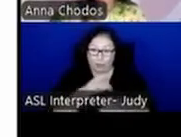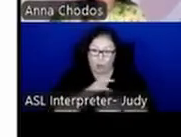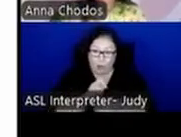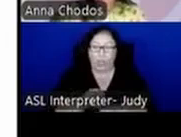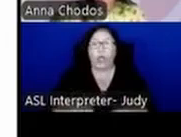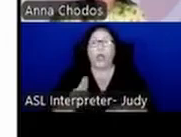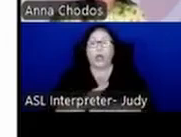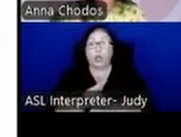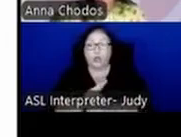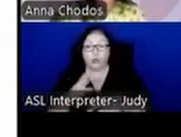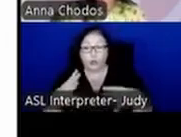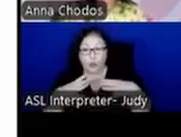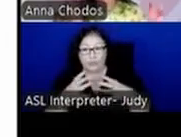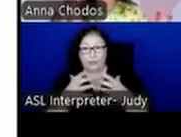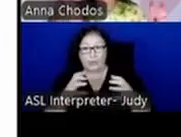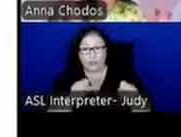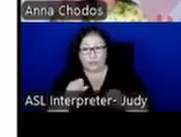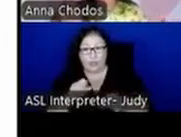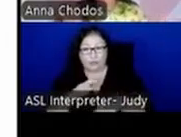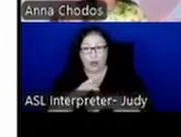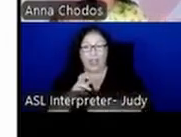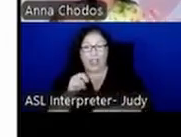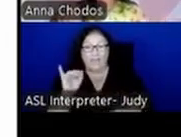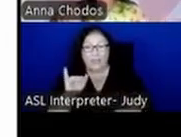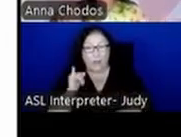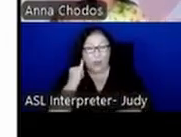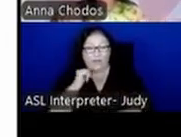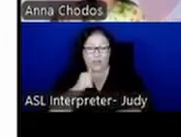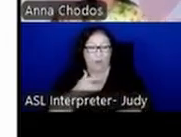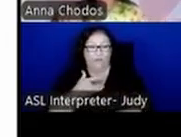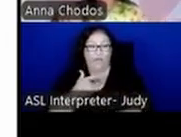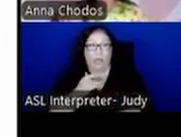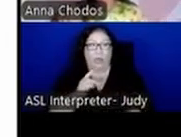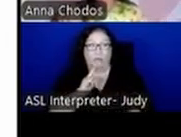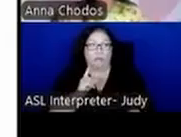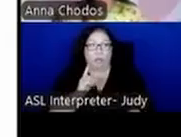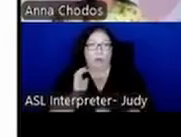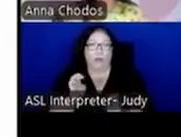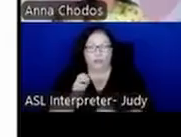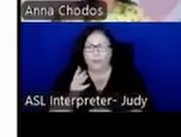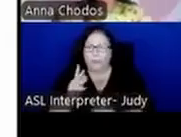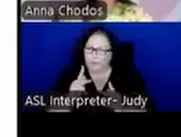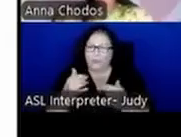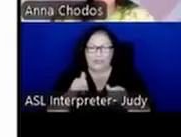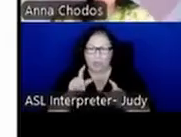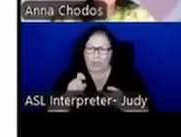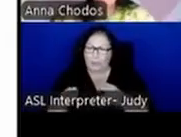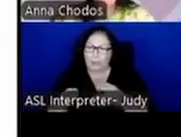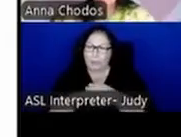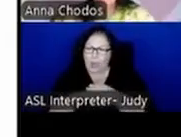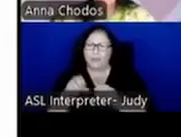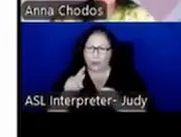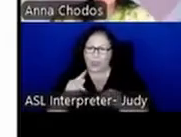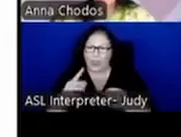emergent. Like people still need a break. It's okay to take a vacation, and just sort of make this a constant